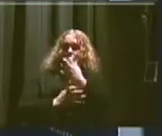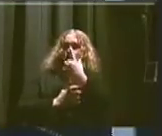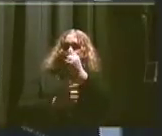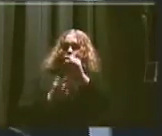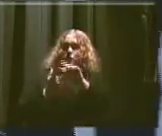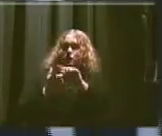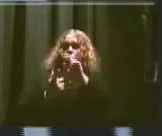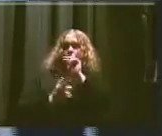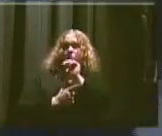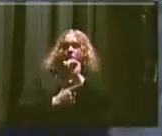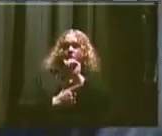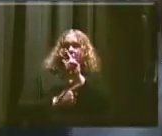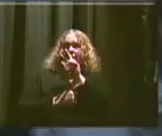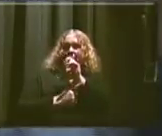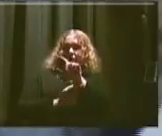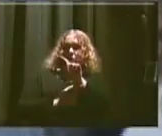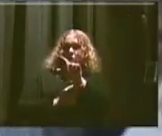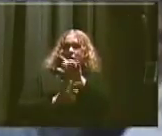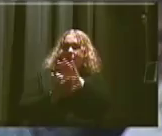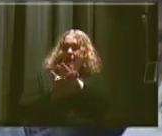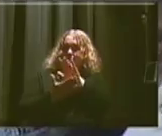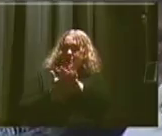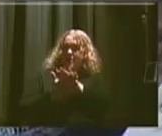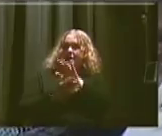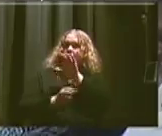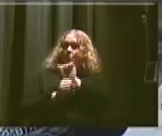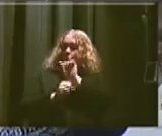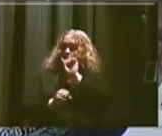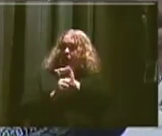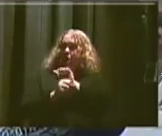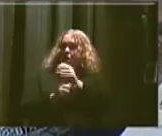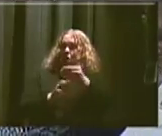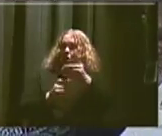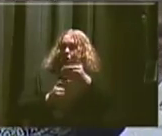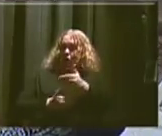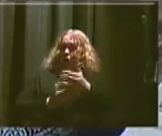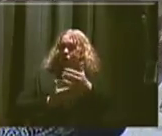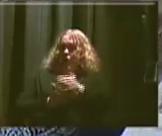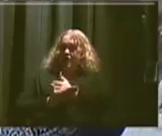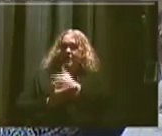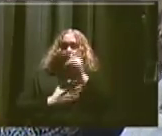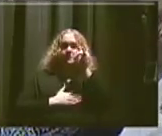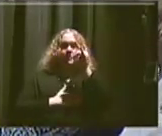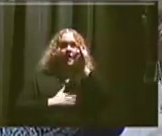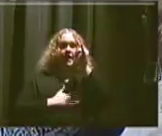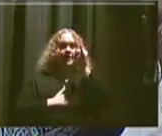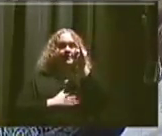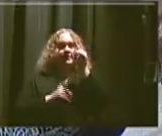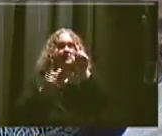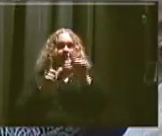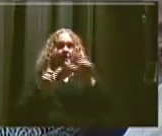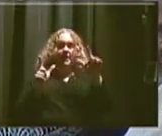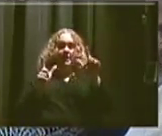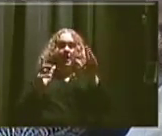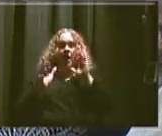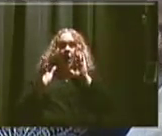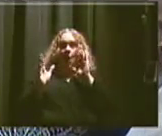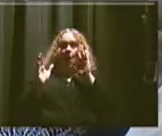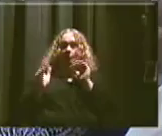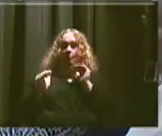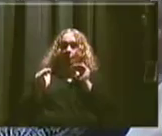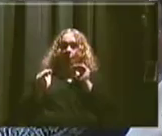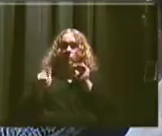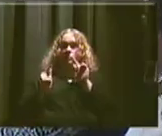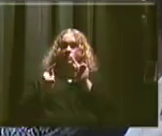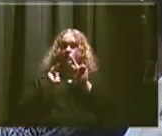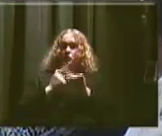Academy, and he is working on his pilot's license, and so I hope to fly with him one day. I've been in a plane